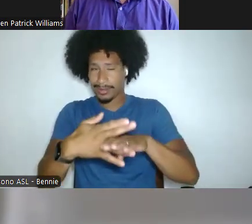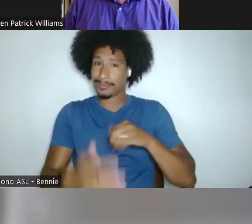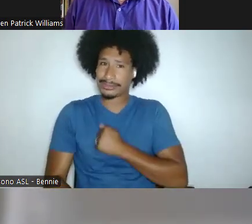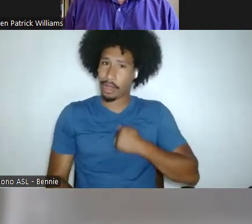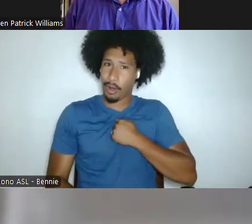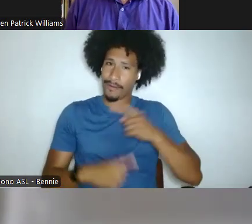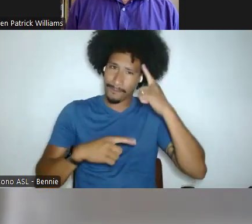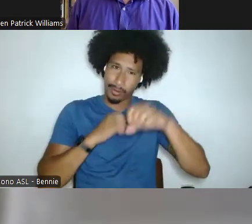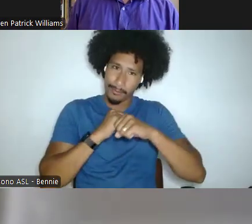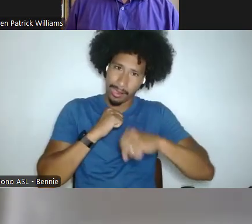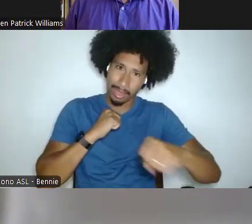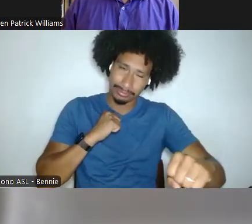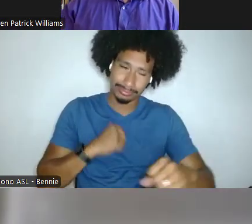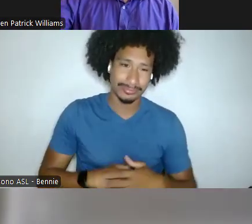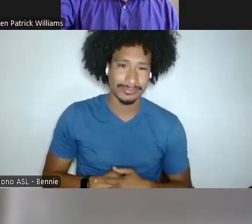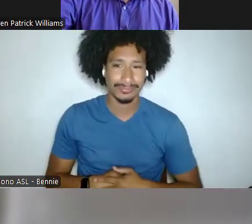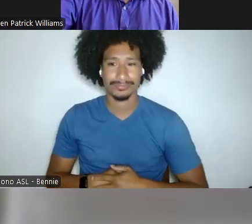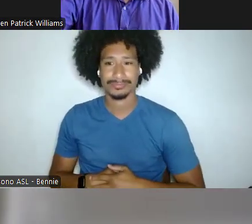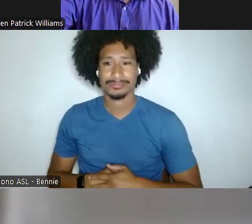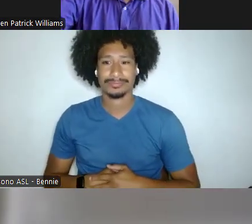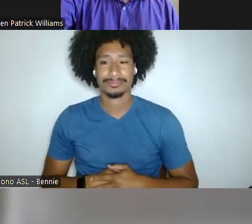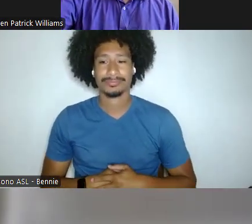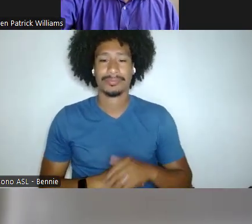long. Yeah, thank you.